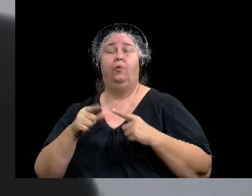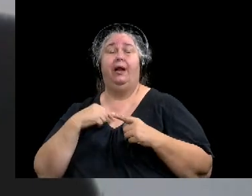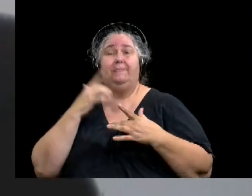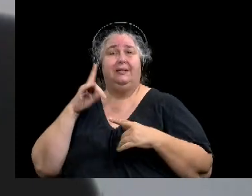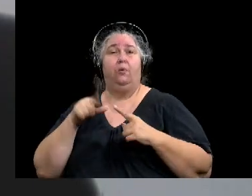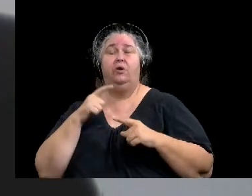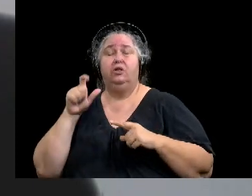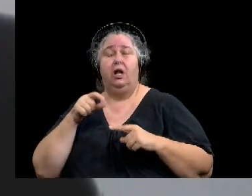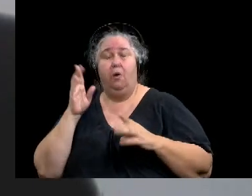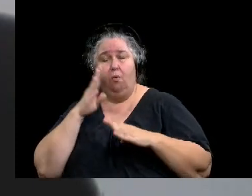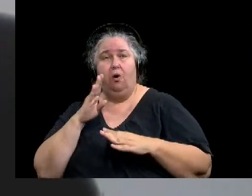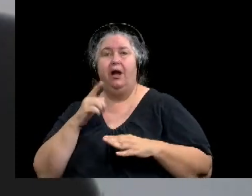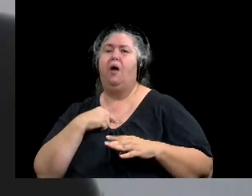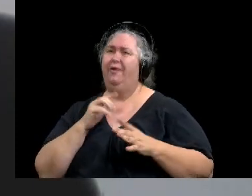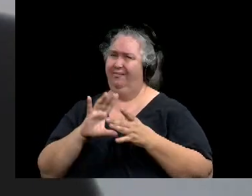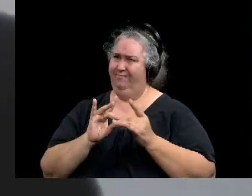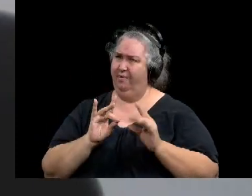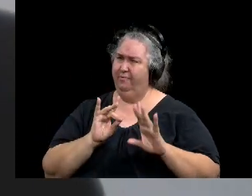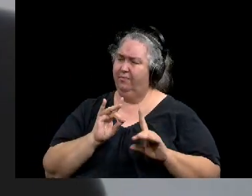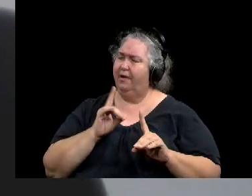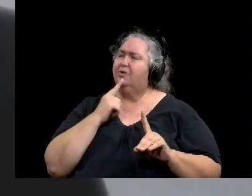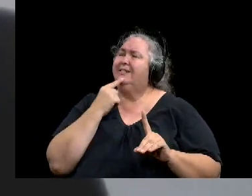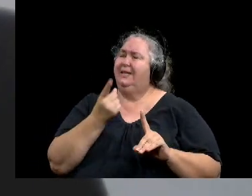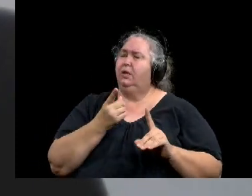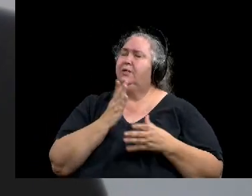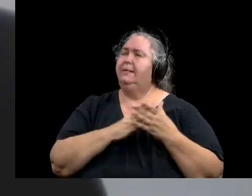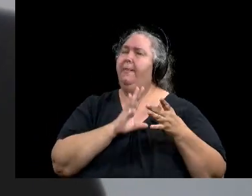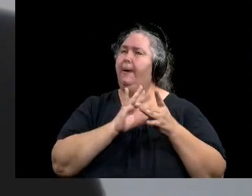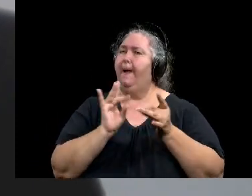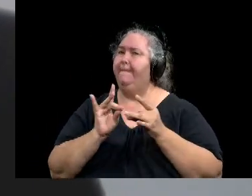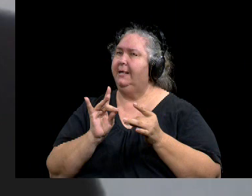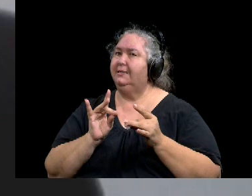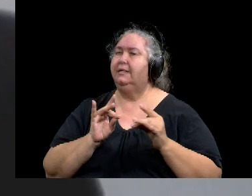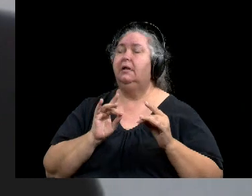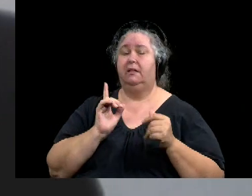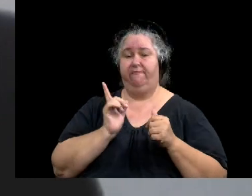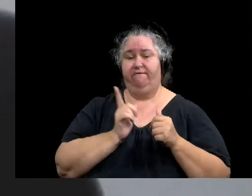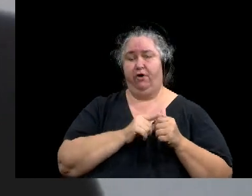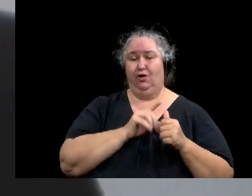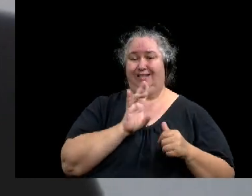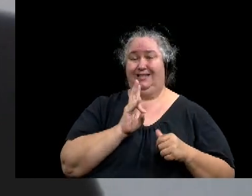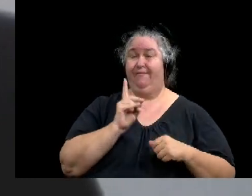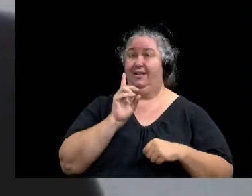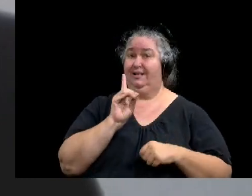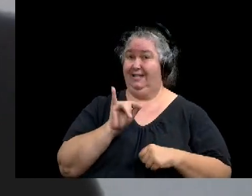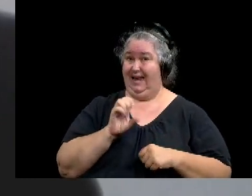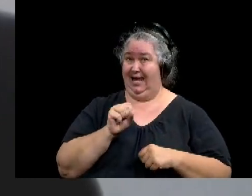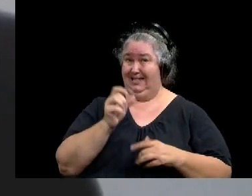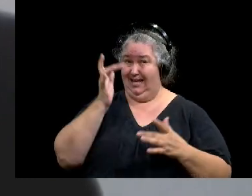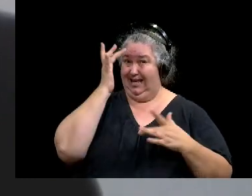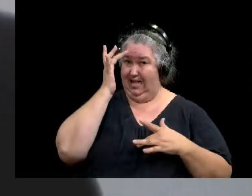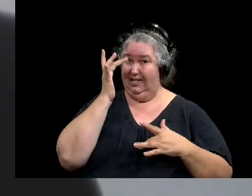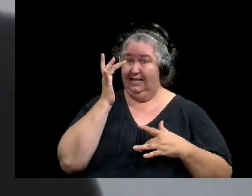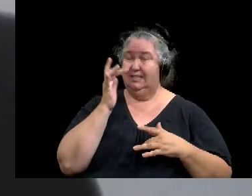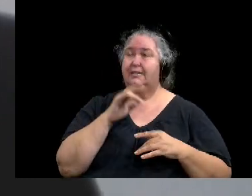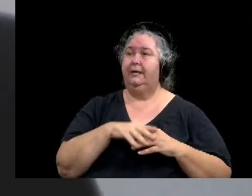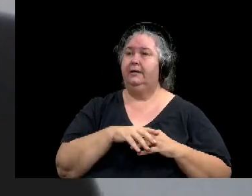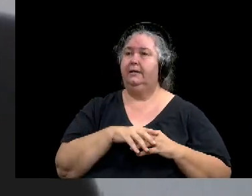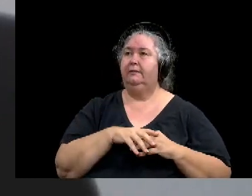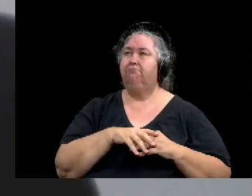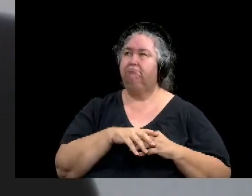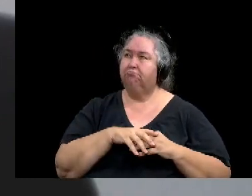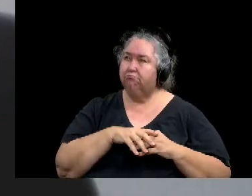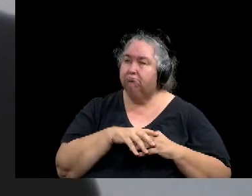to just kind of mention a few of those comments really quickly. Those first 7 days of illness are going to be somewhat